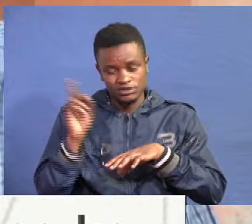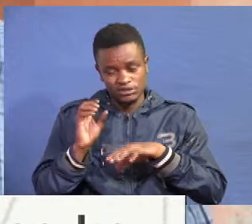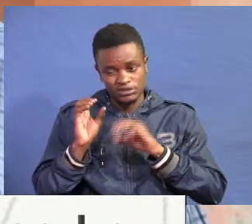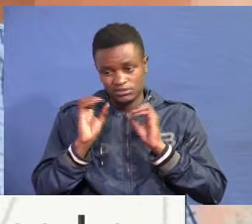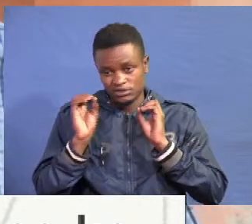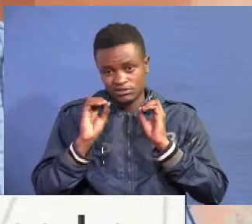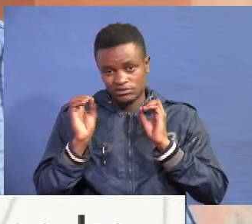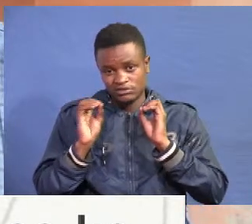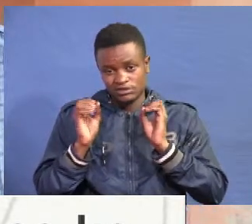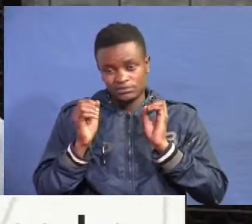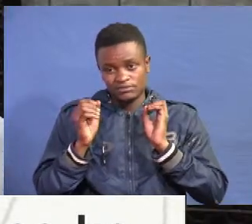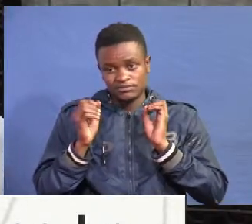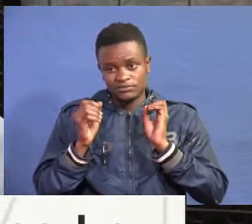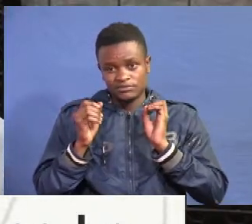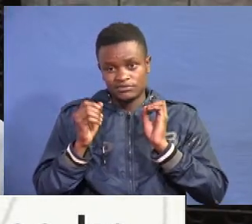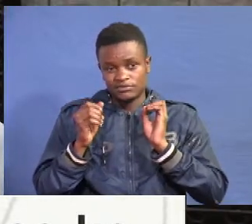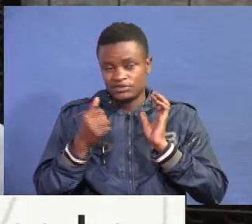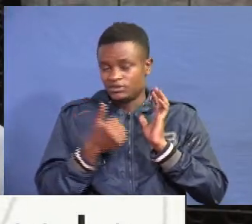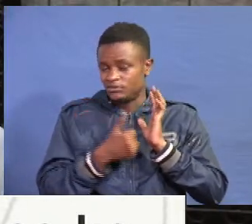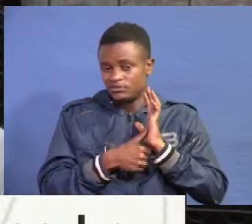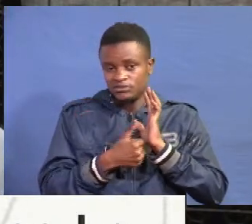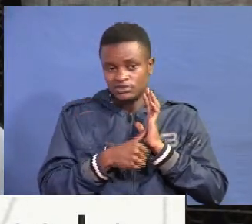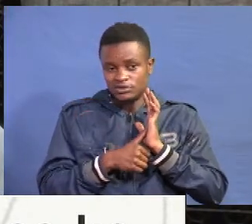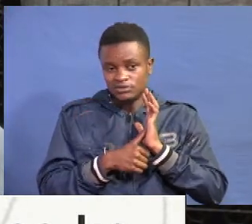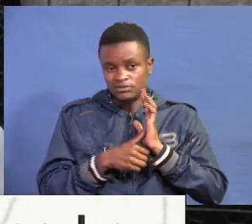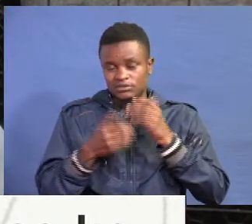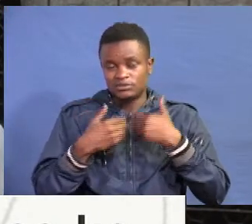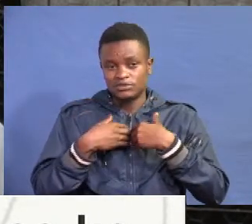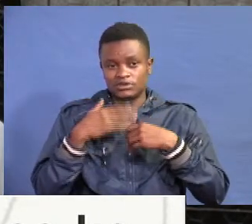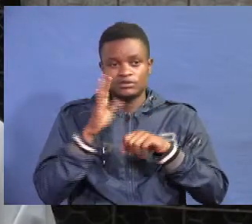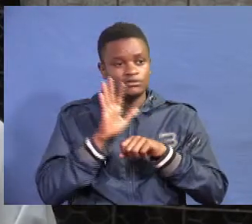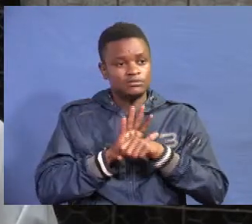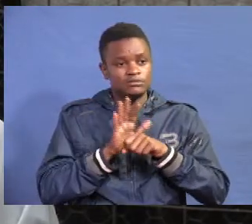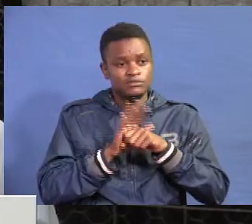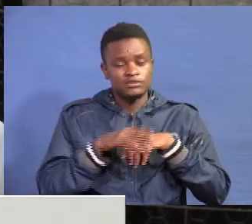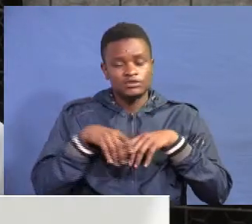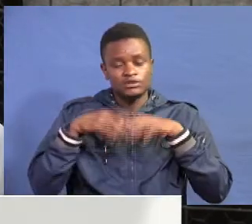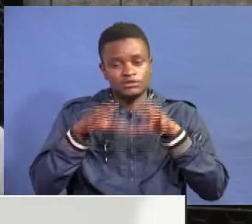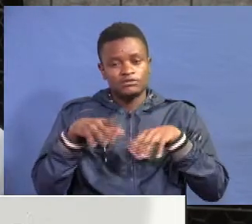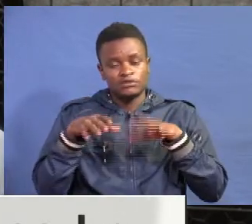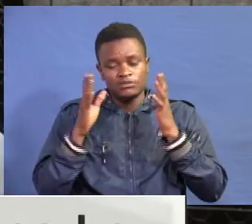kitu inaitwa backup. There are many farmers